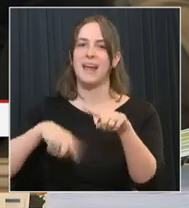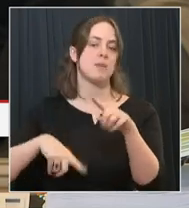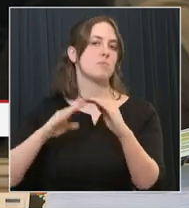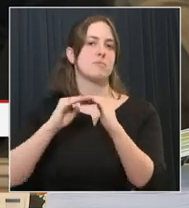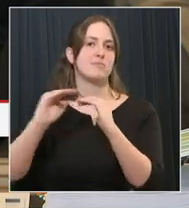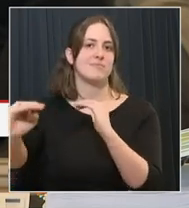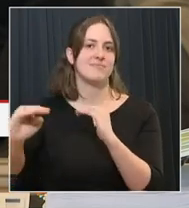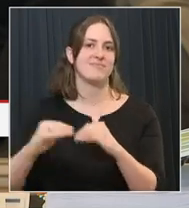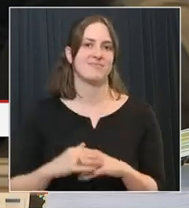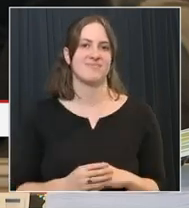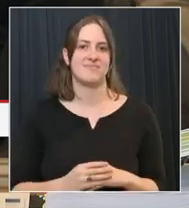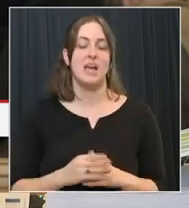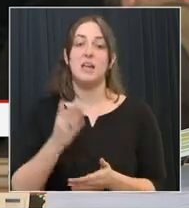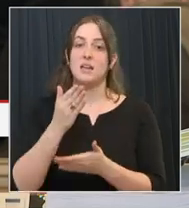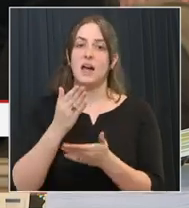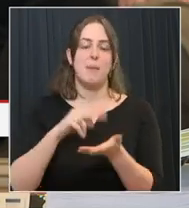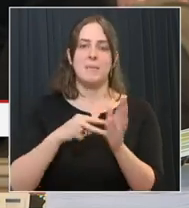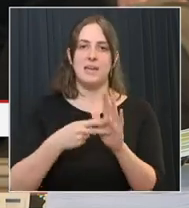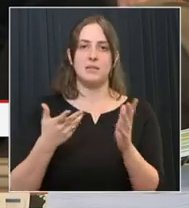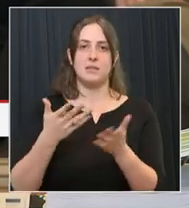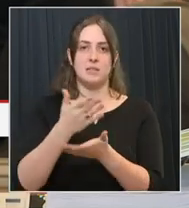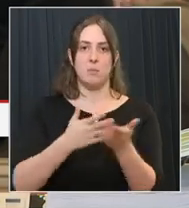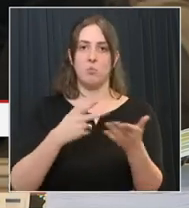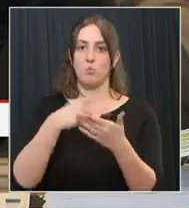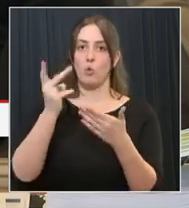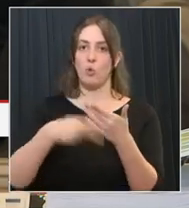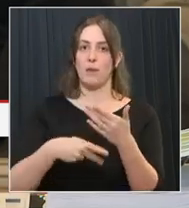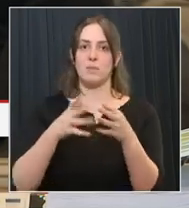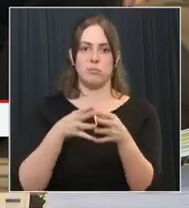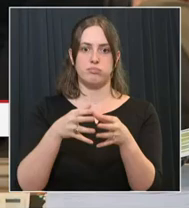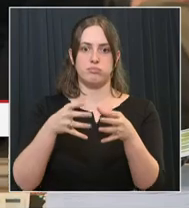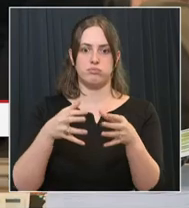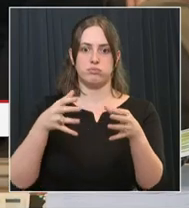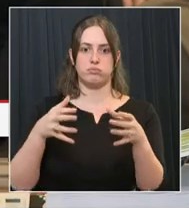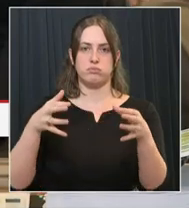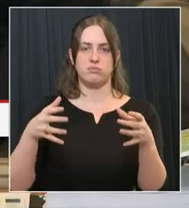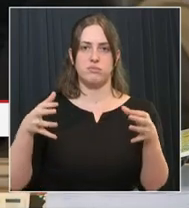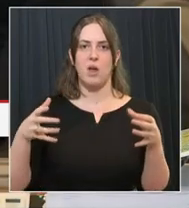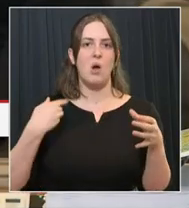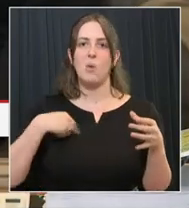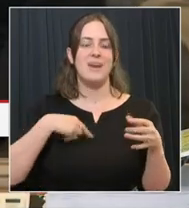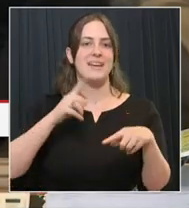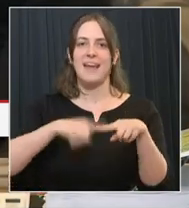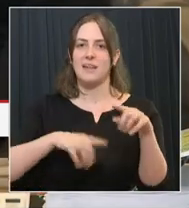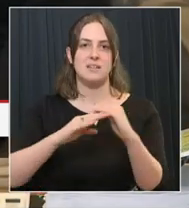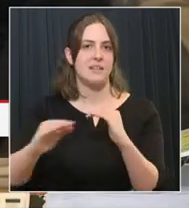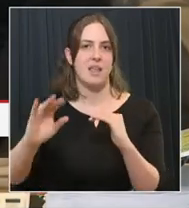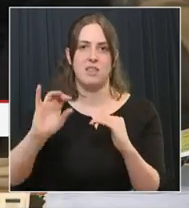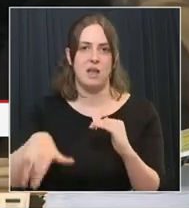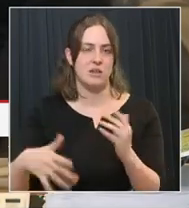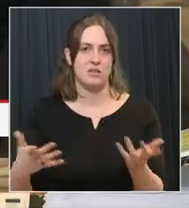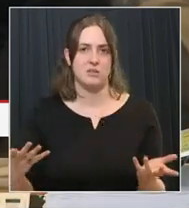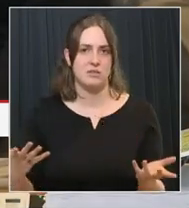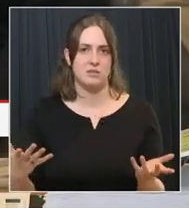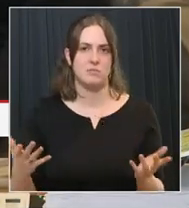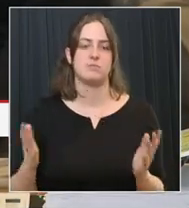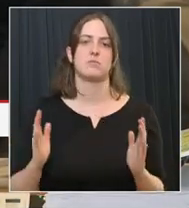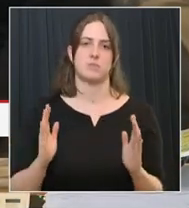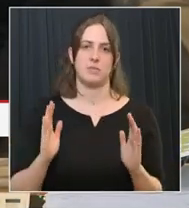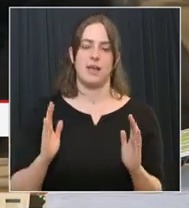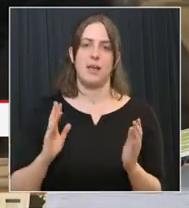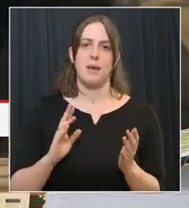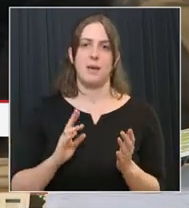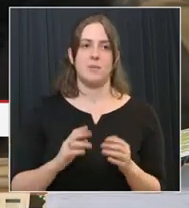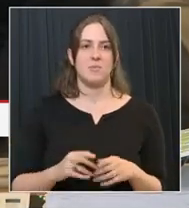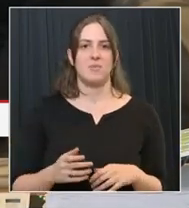that are growing faster than our level of growth as a city, which means over time, we just won't be